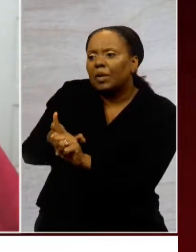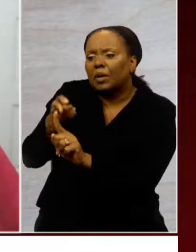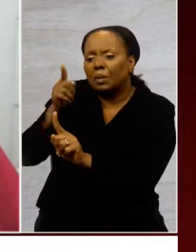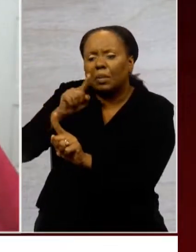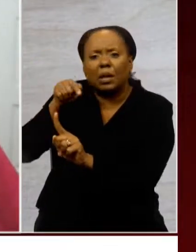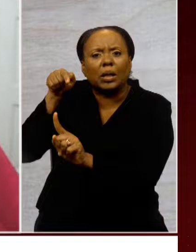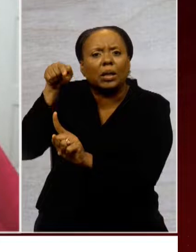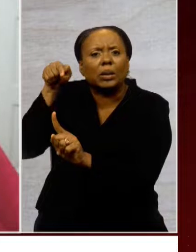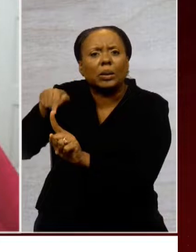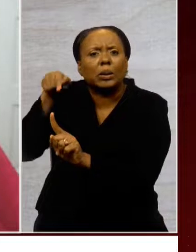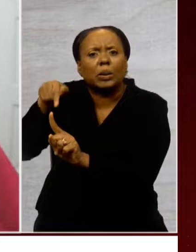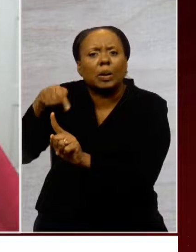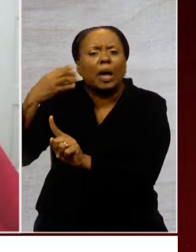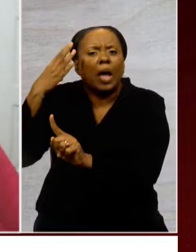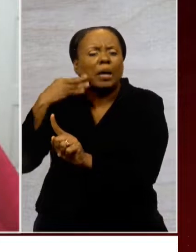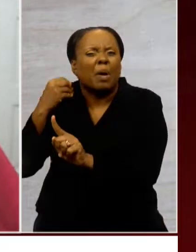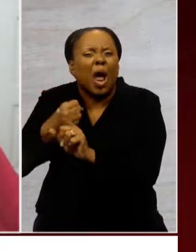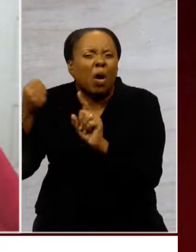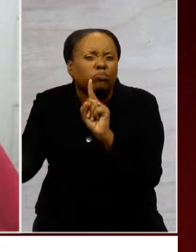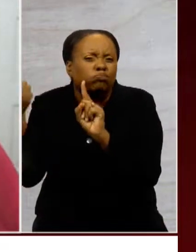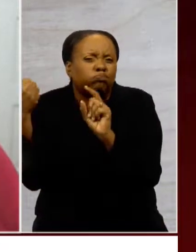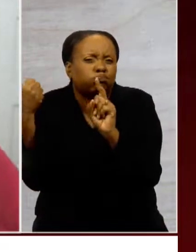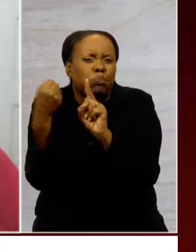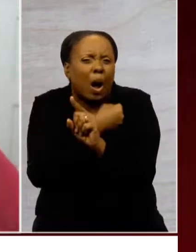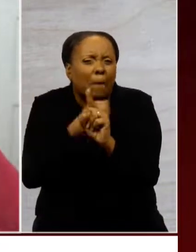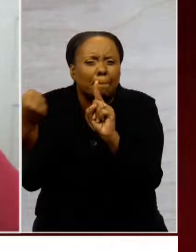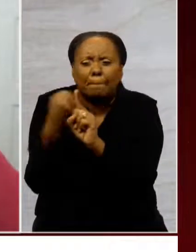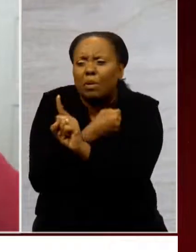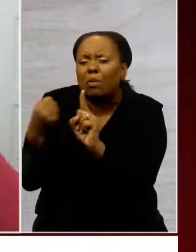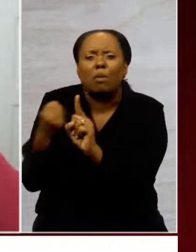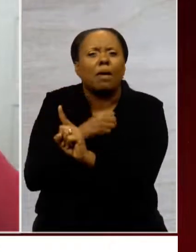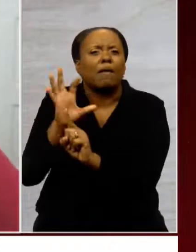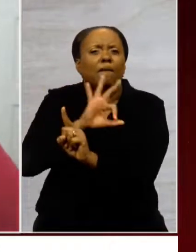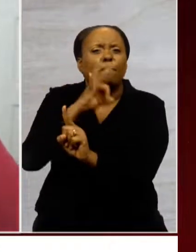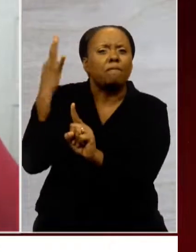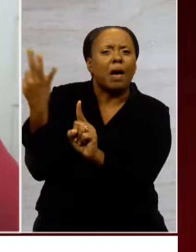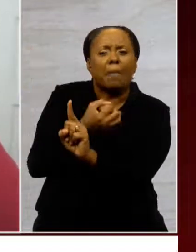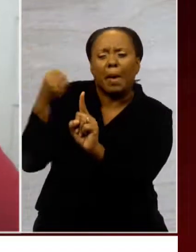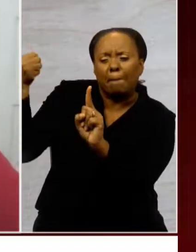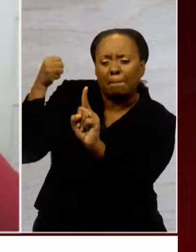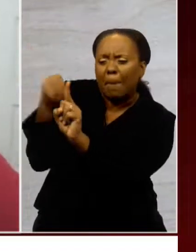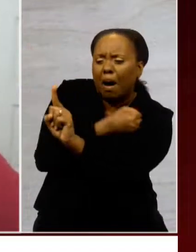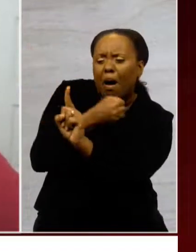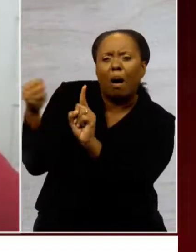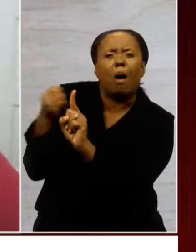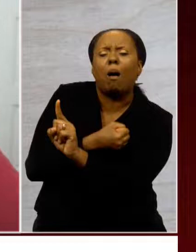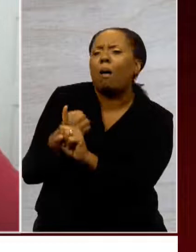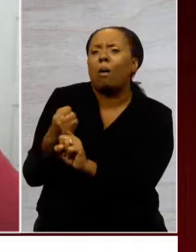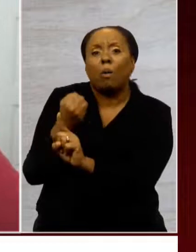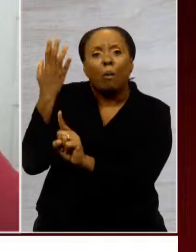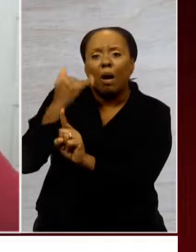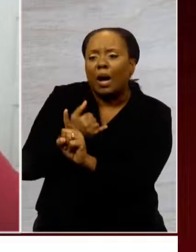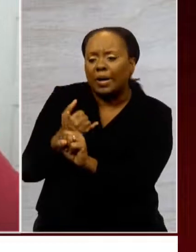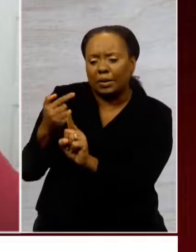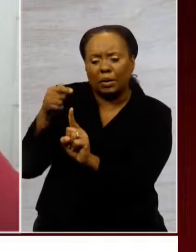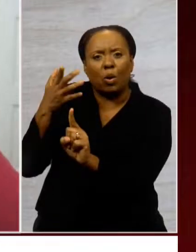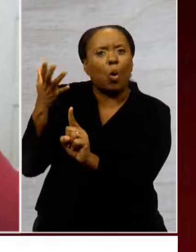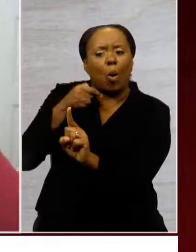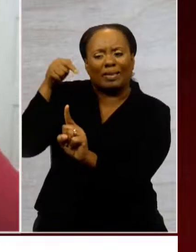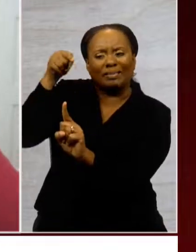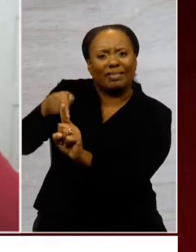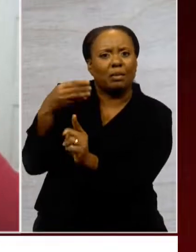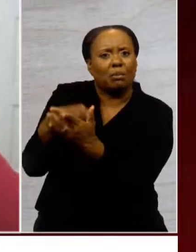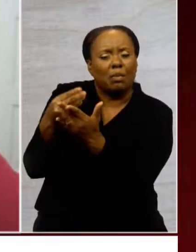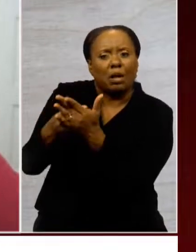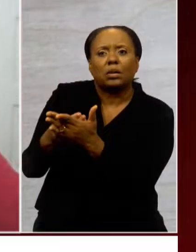giving their family member or a trusted other person that access to the funding they're receiving. This is reality. This